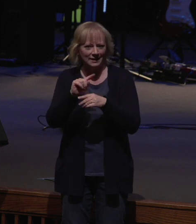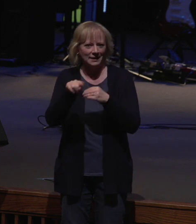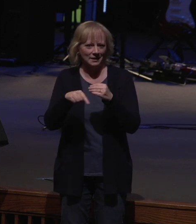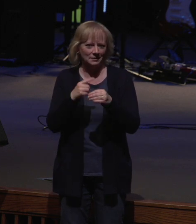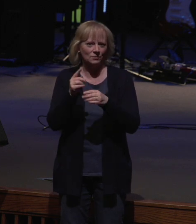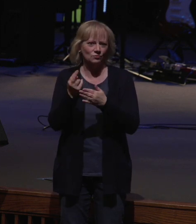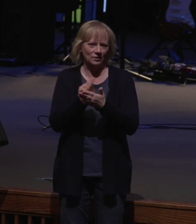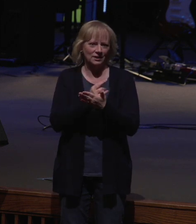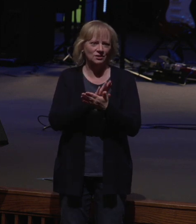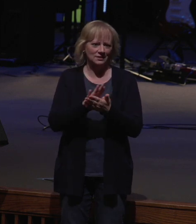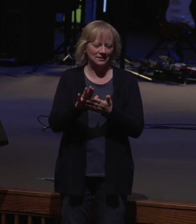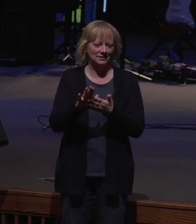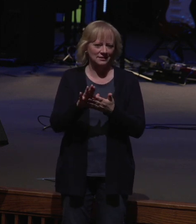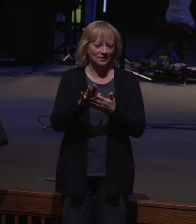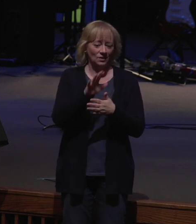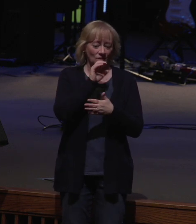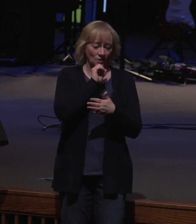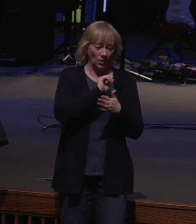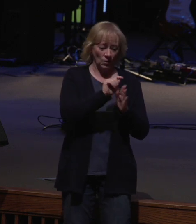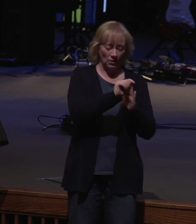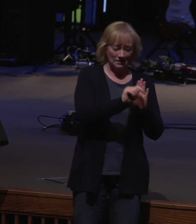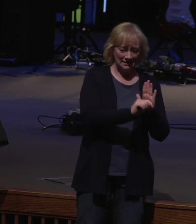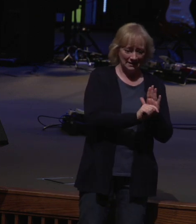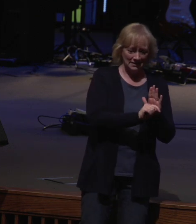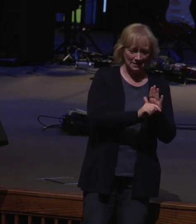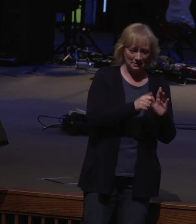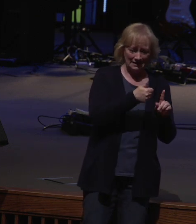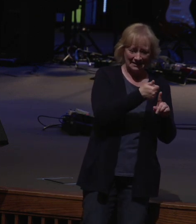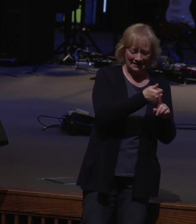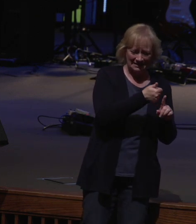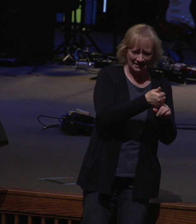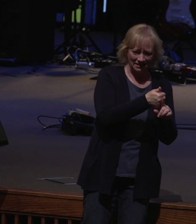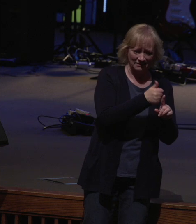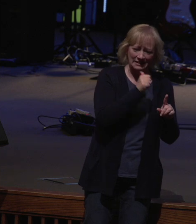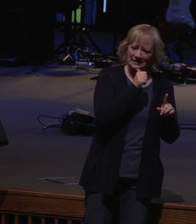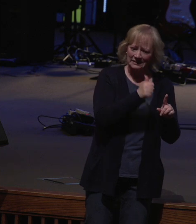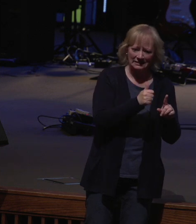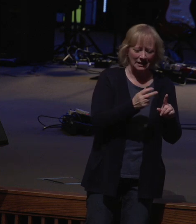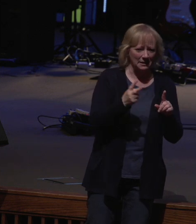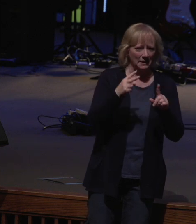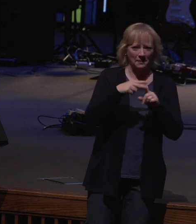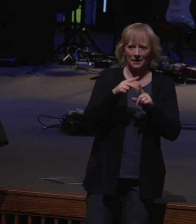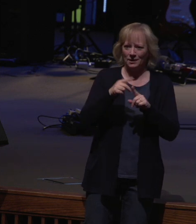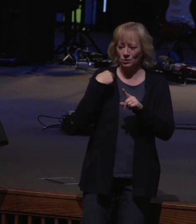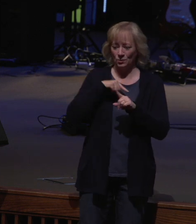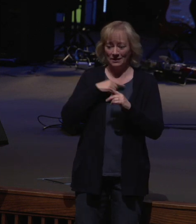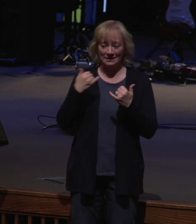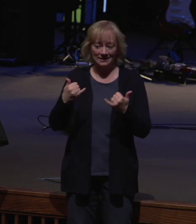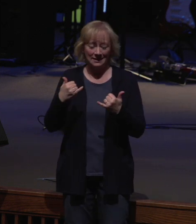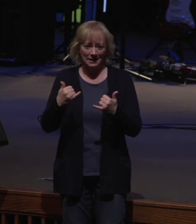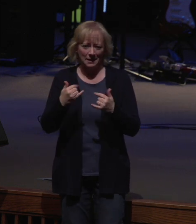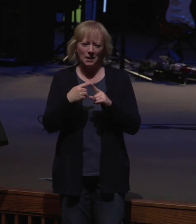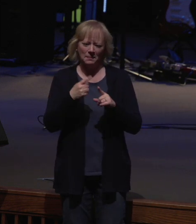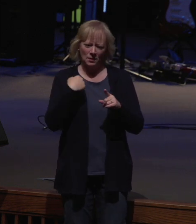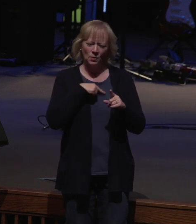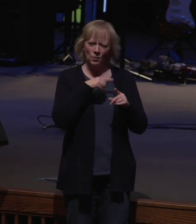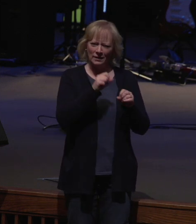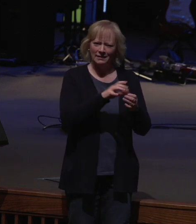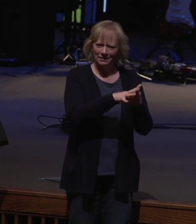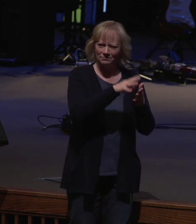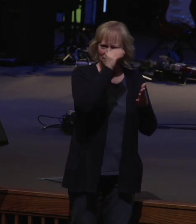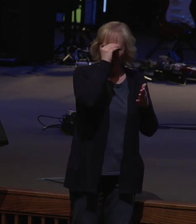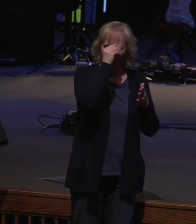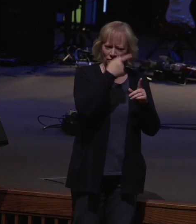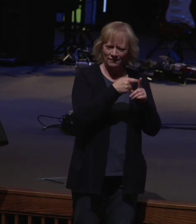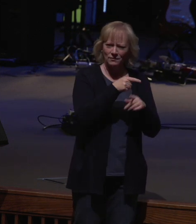righteousness. The Old Testament is not binding on us today, but it is profitable if